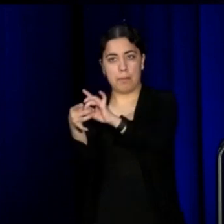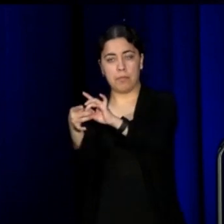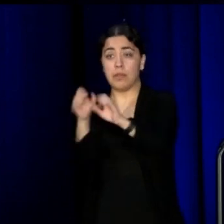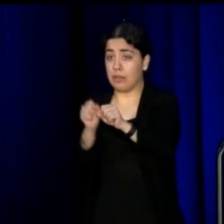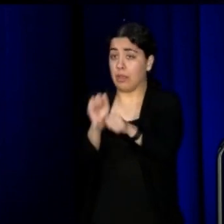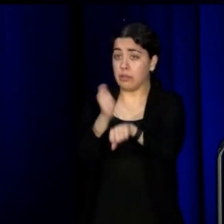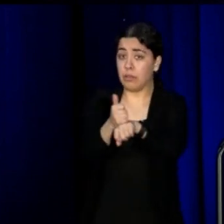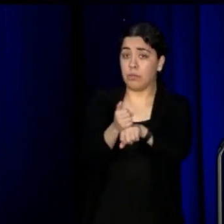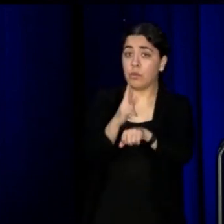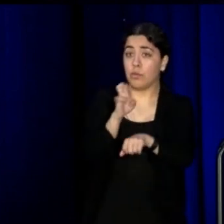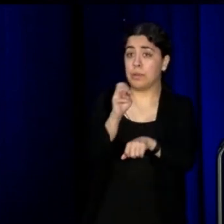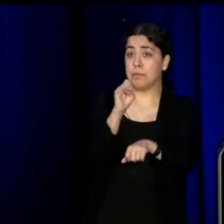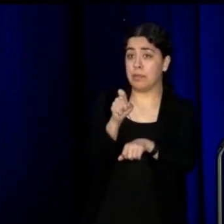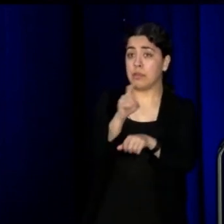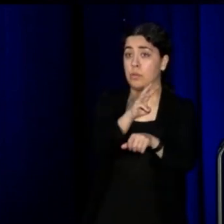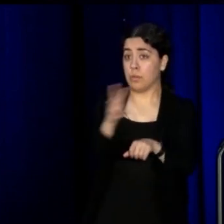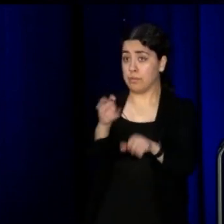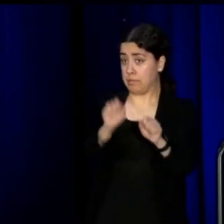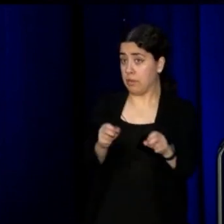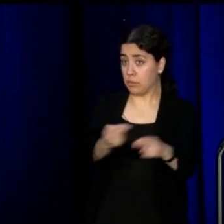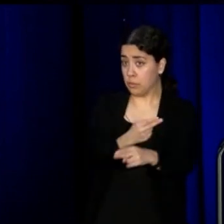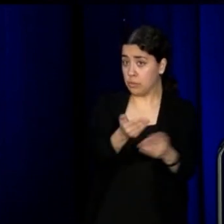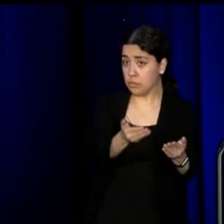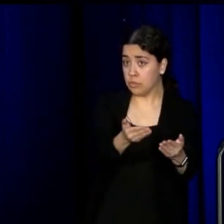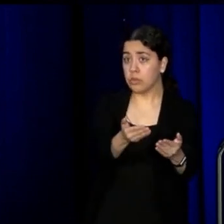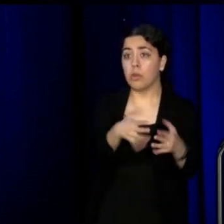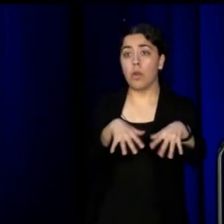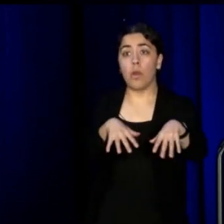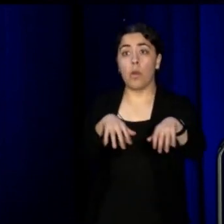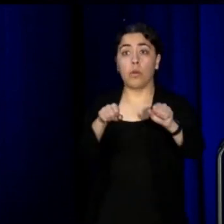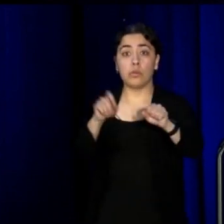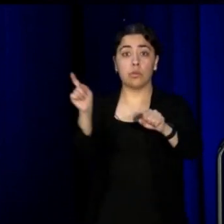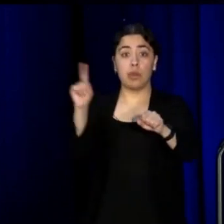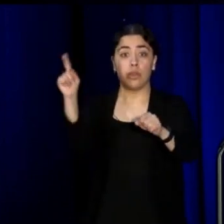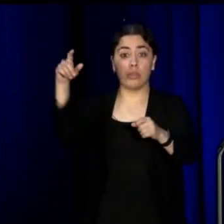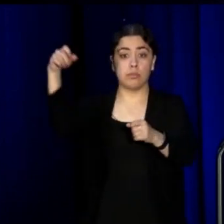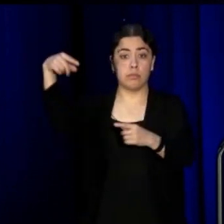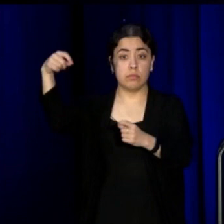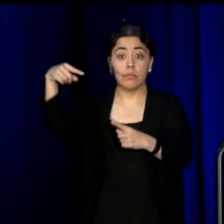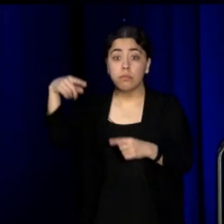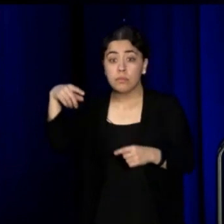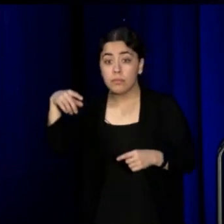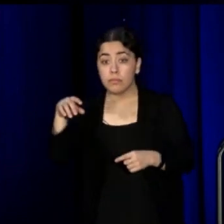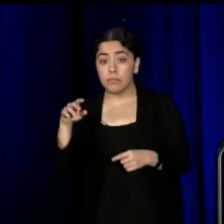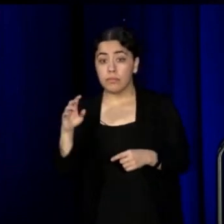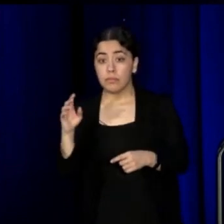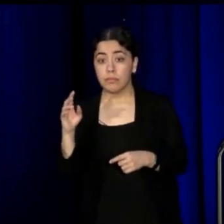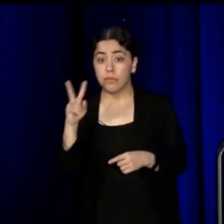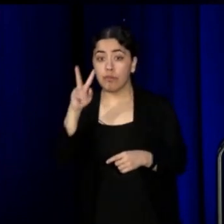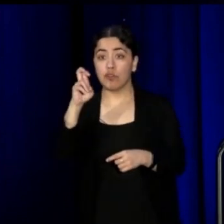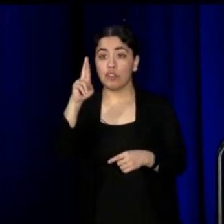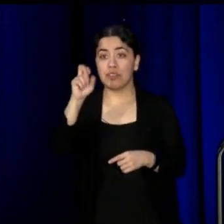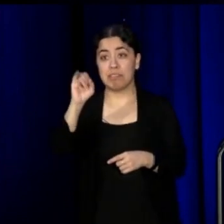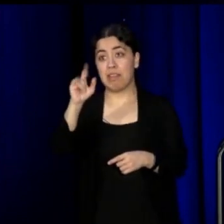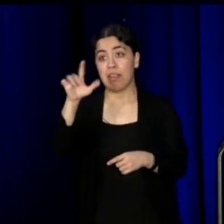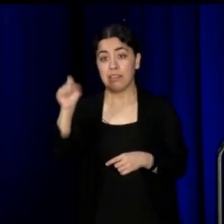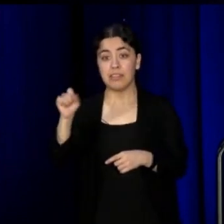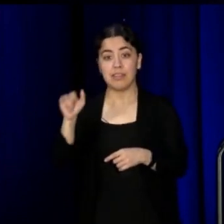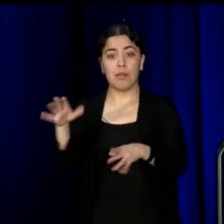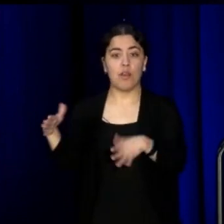Remix website and you can host it on Vercel, for instance, and Vercel will offer you a library with functionalities